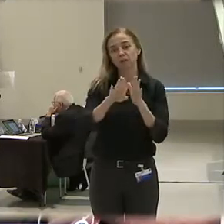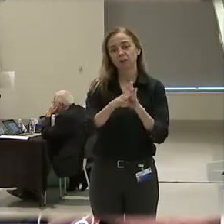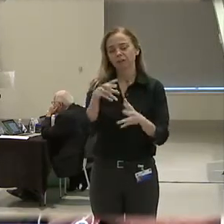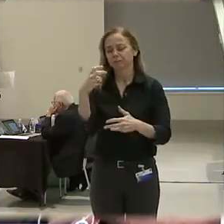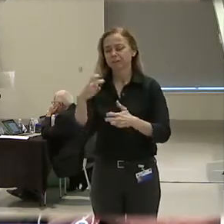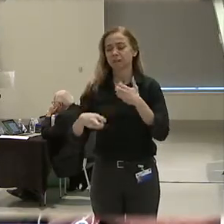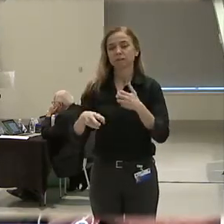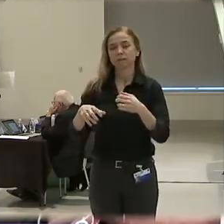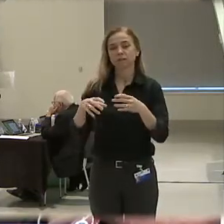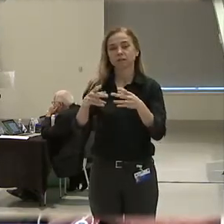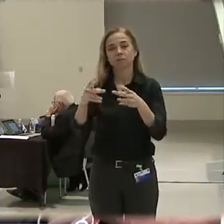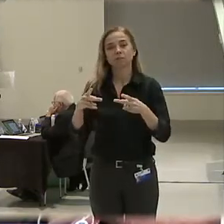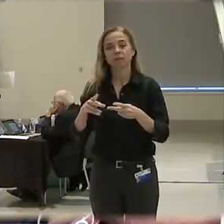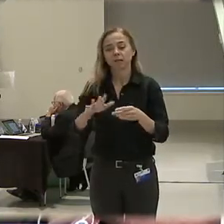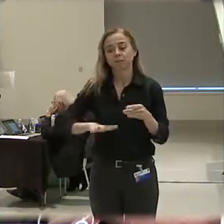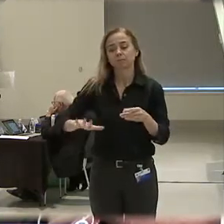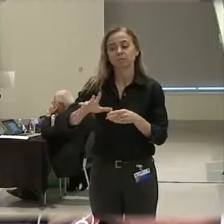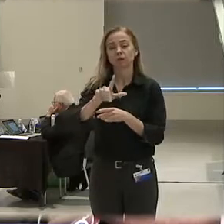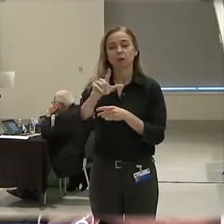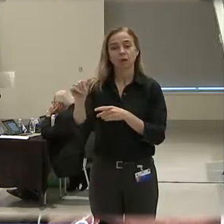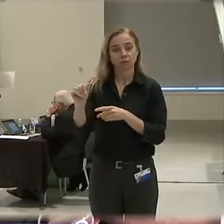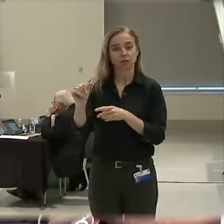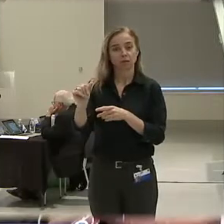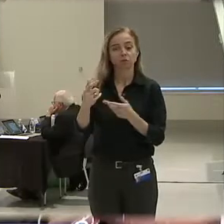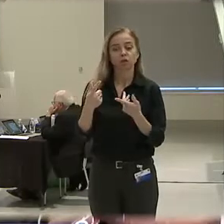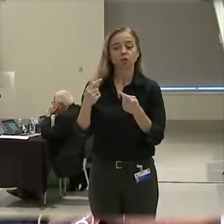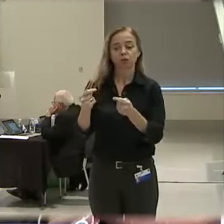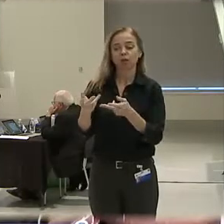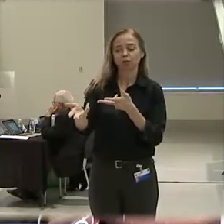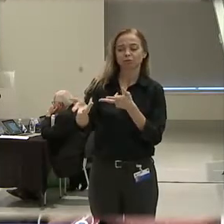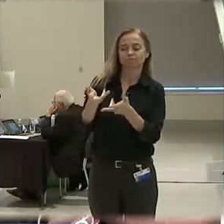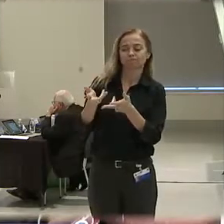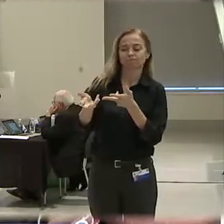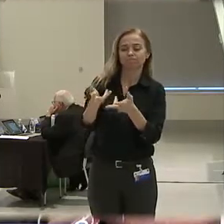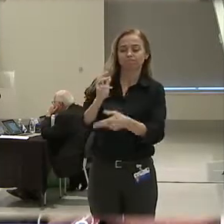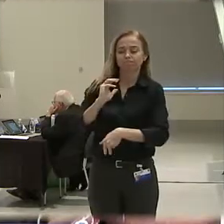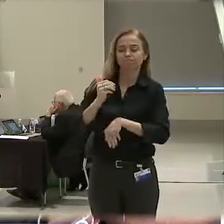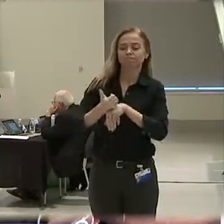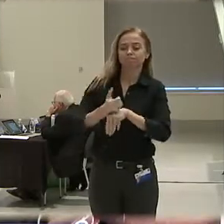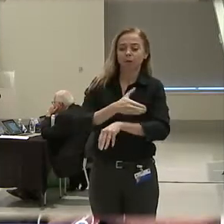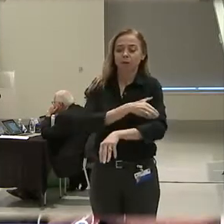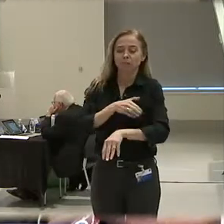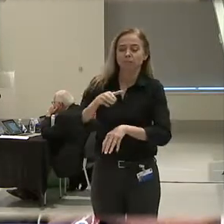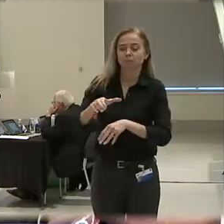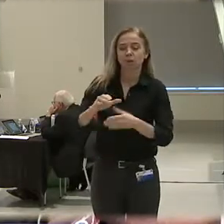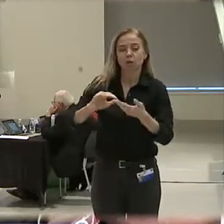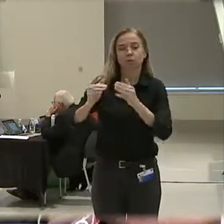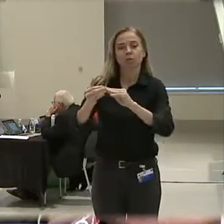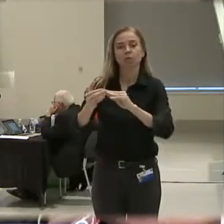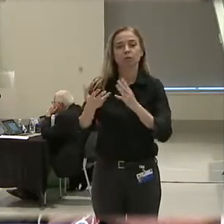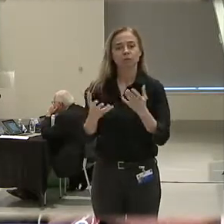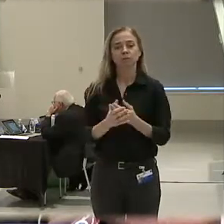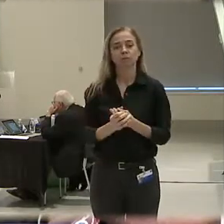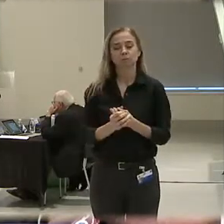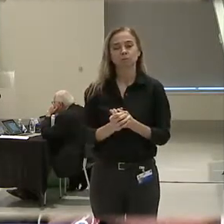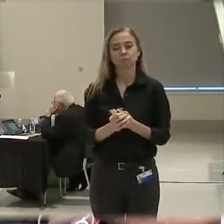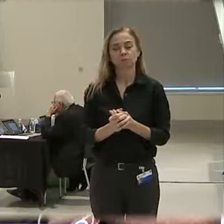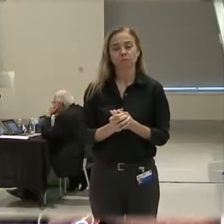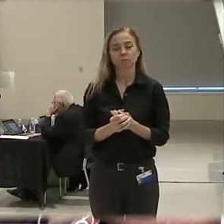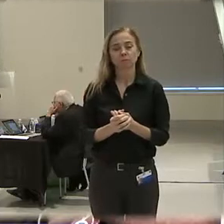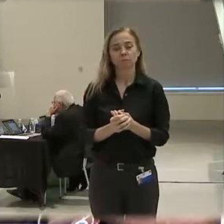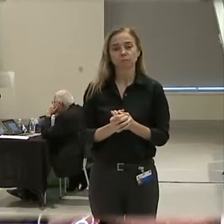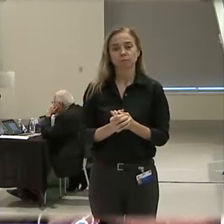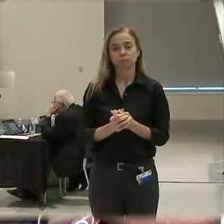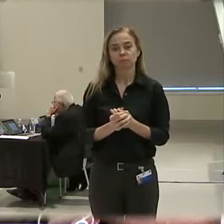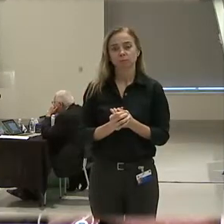the specific mission of building community. They were told by me and by everybody that all